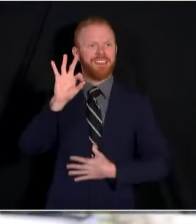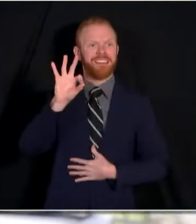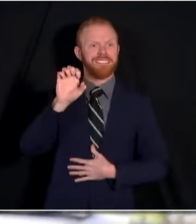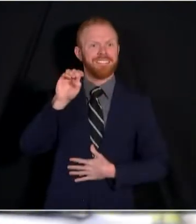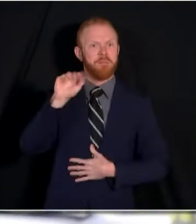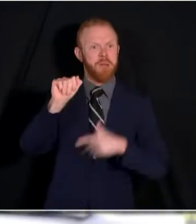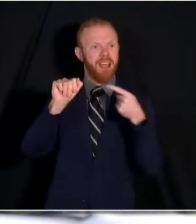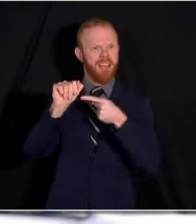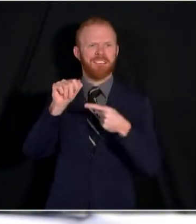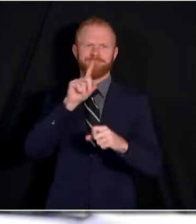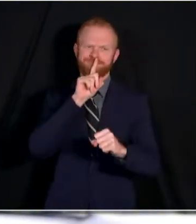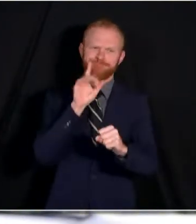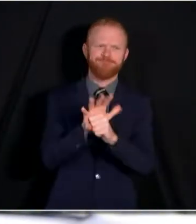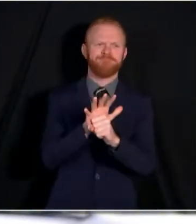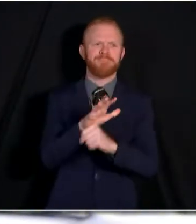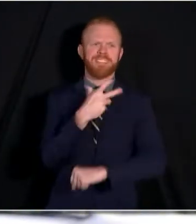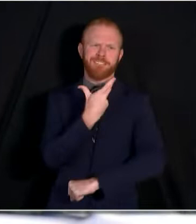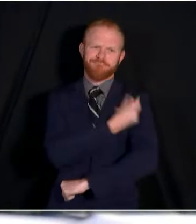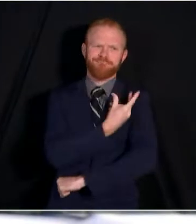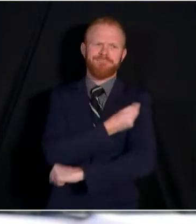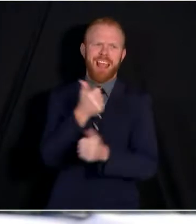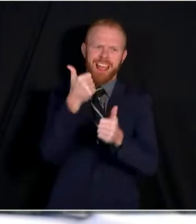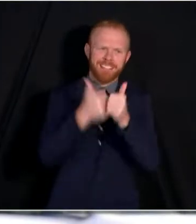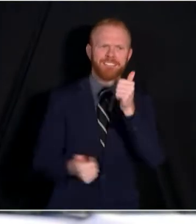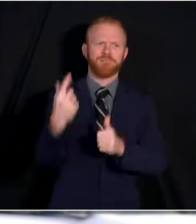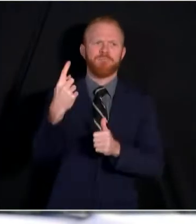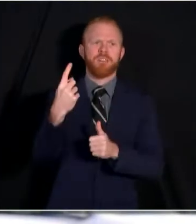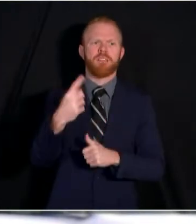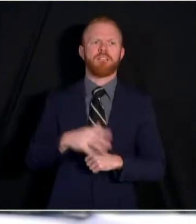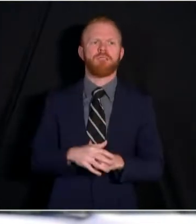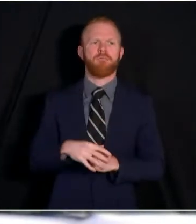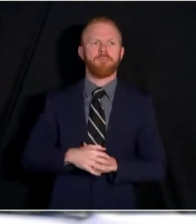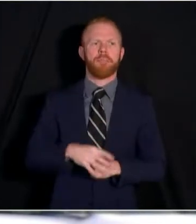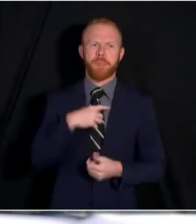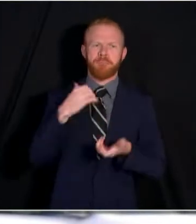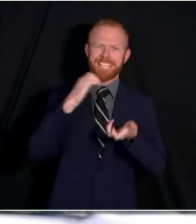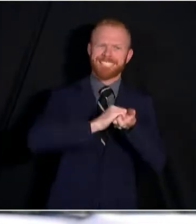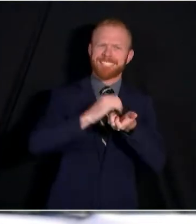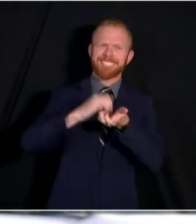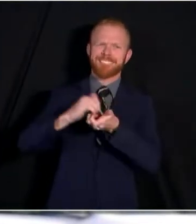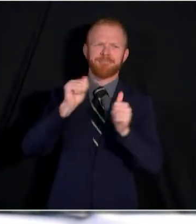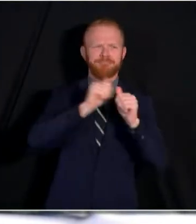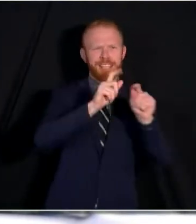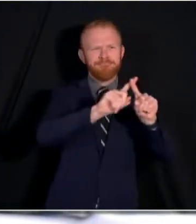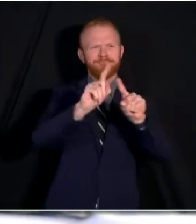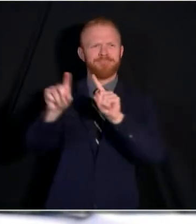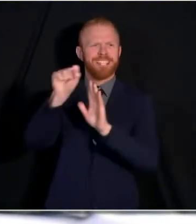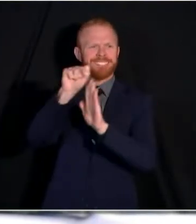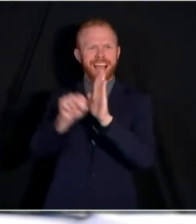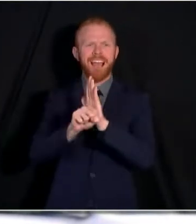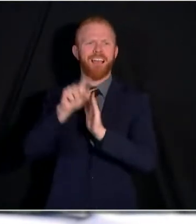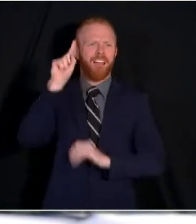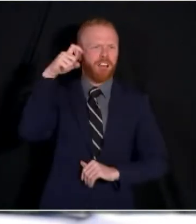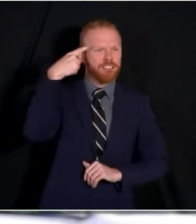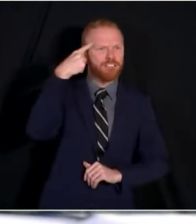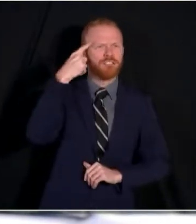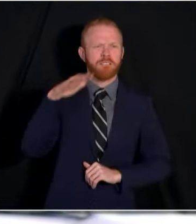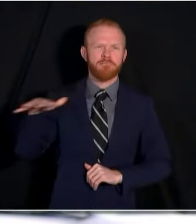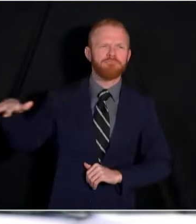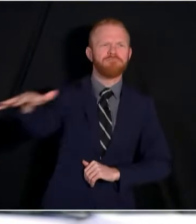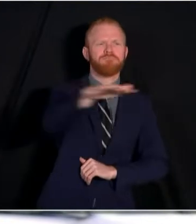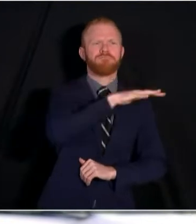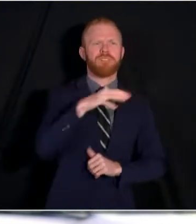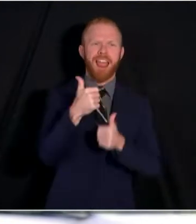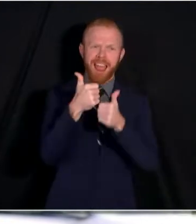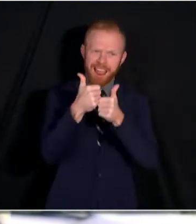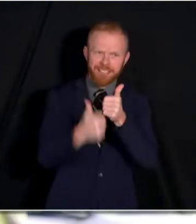everyone. We'll do that in partnership with state and local governments as we are here today. Everyone has a role